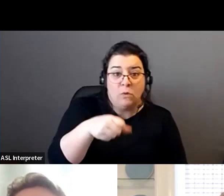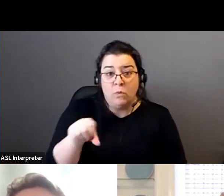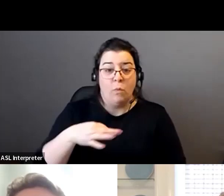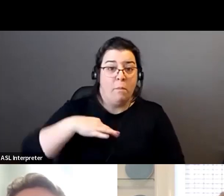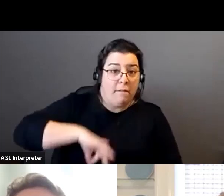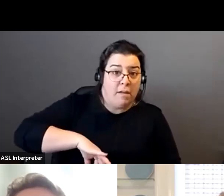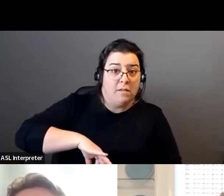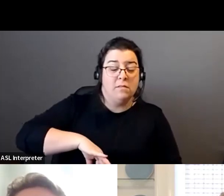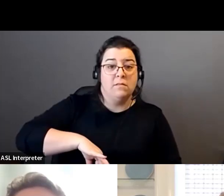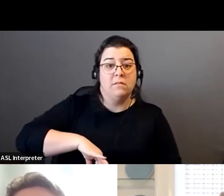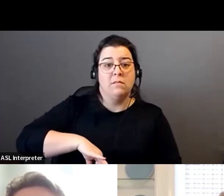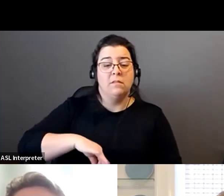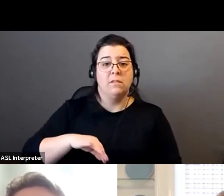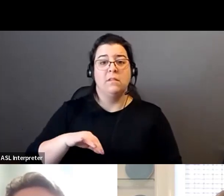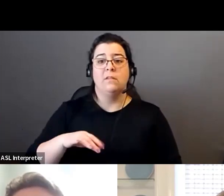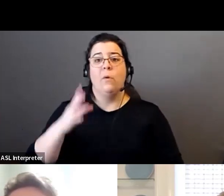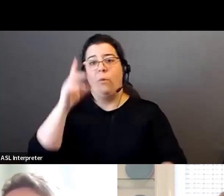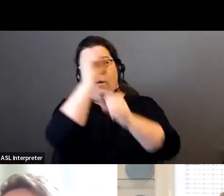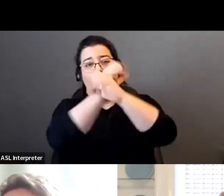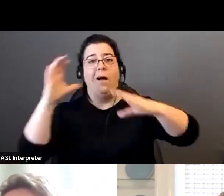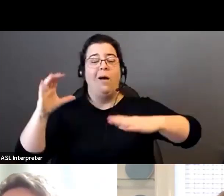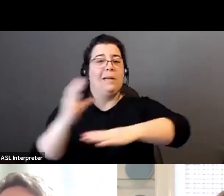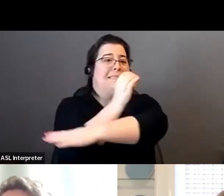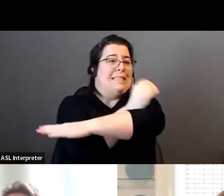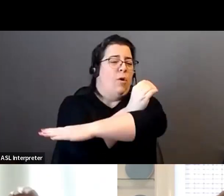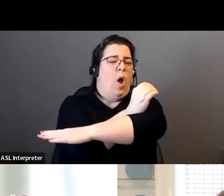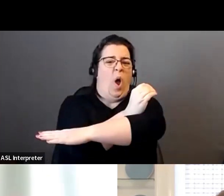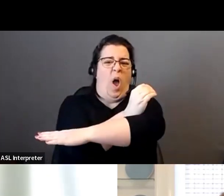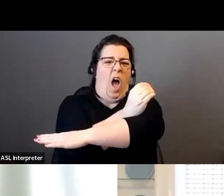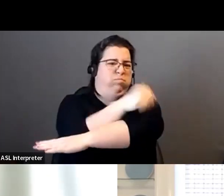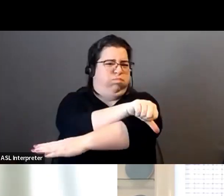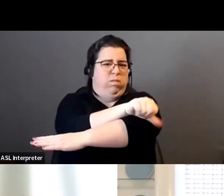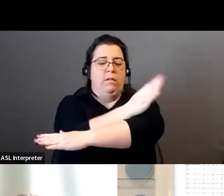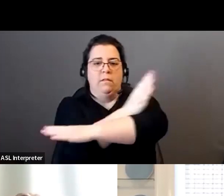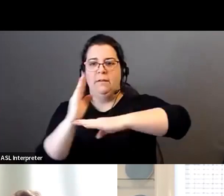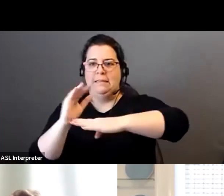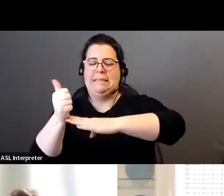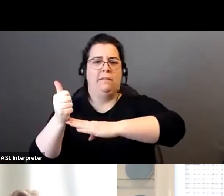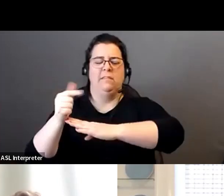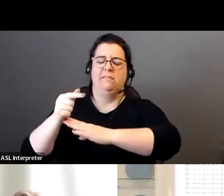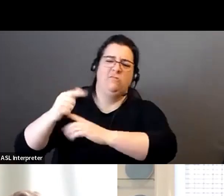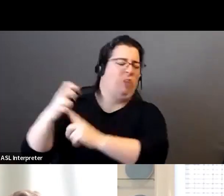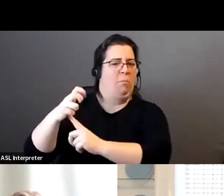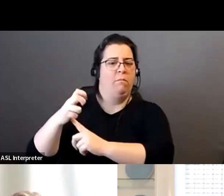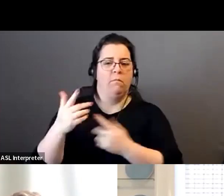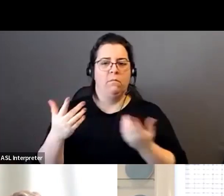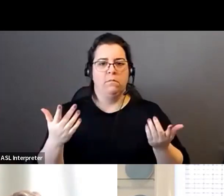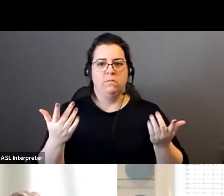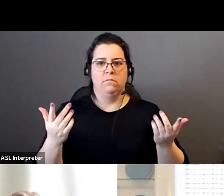type in the chat, like on a scale of 0 to 10, how was it? And I can take whatever, even if you give me negatives, I can take that too.